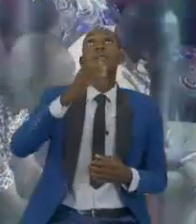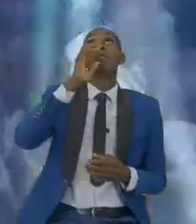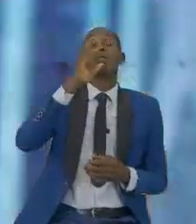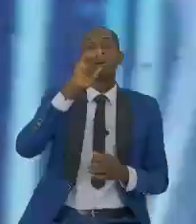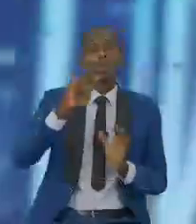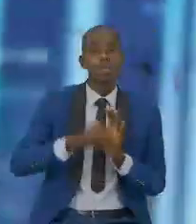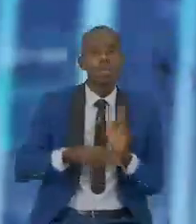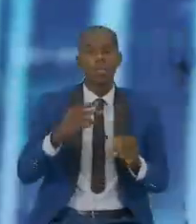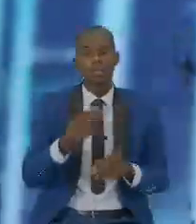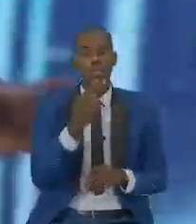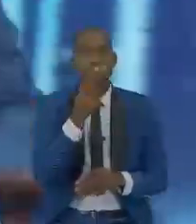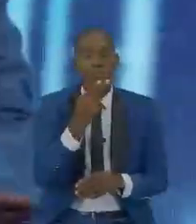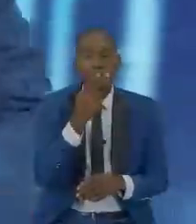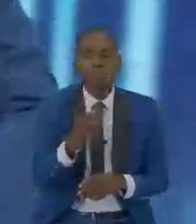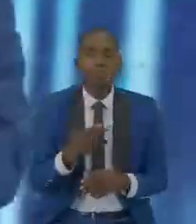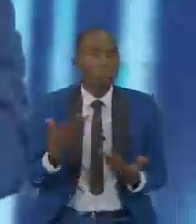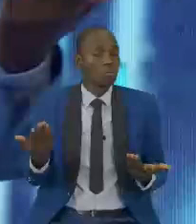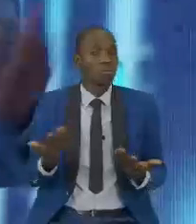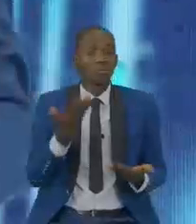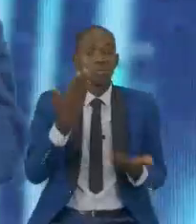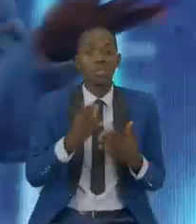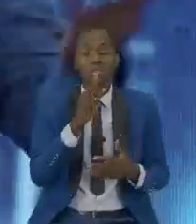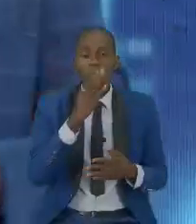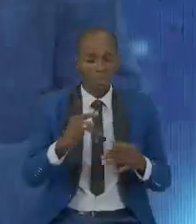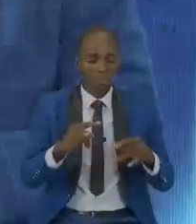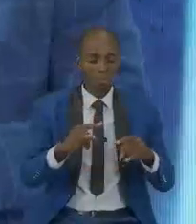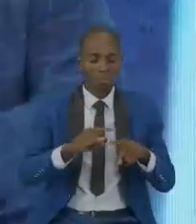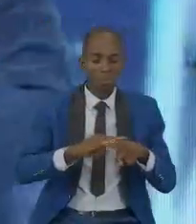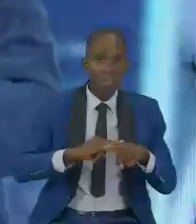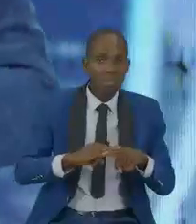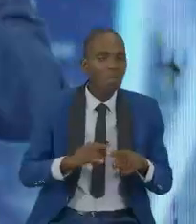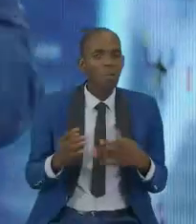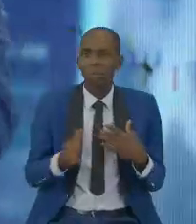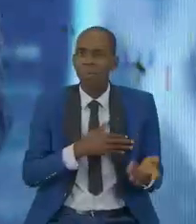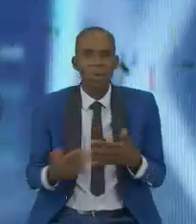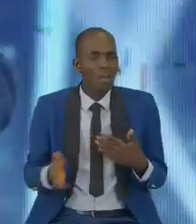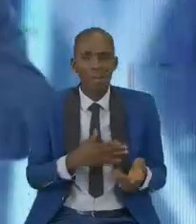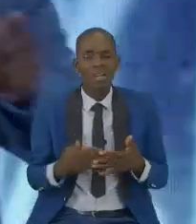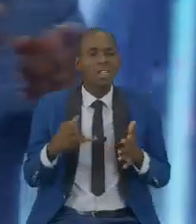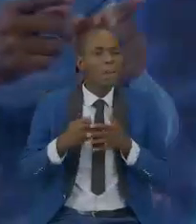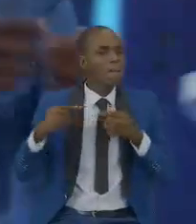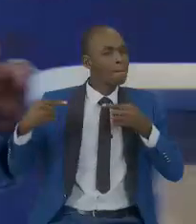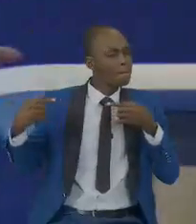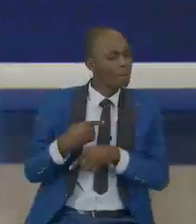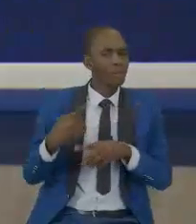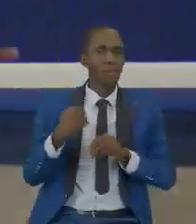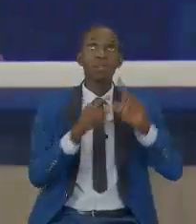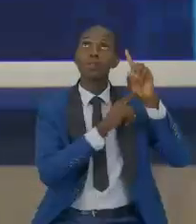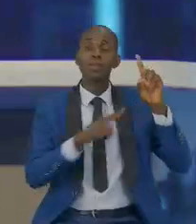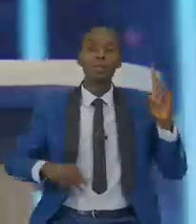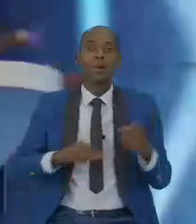the smoking of whether ordinary cigarette or marijuana or whatever, it pains the Lord. And when you go